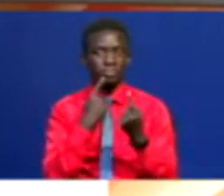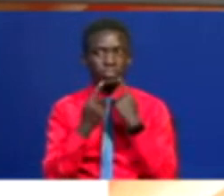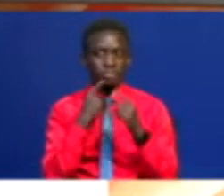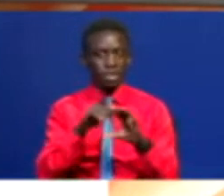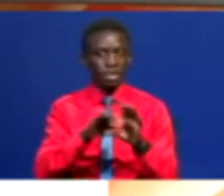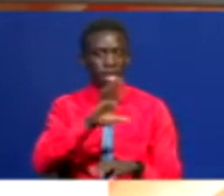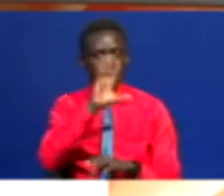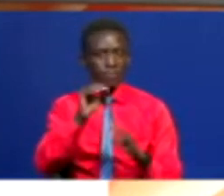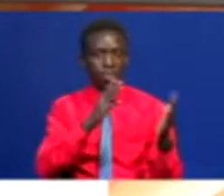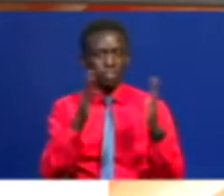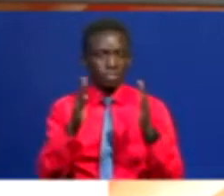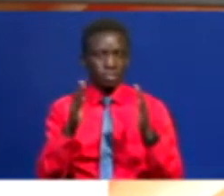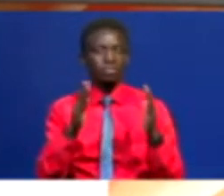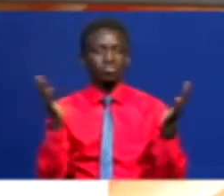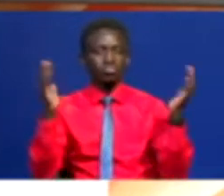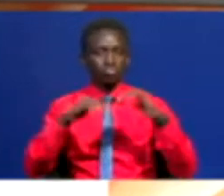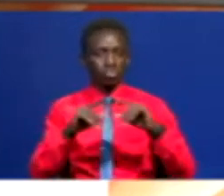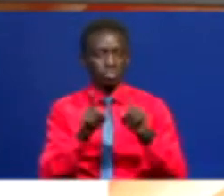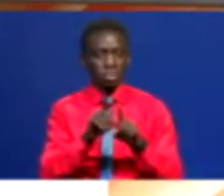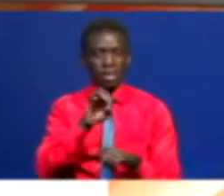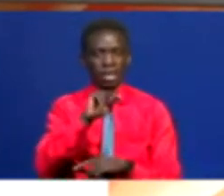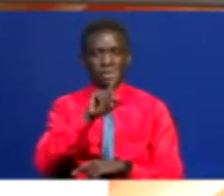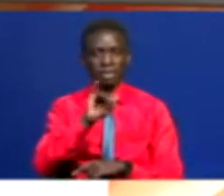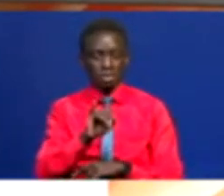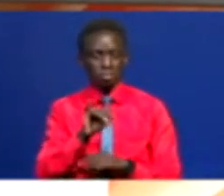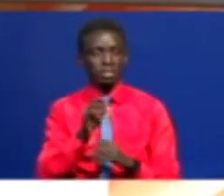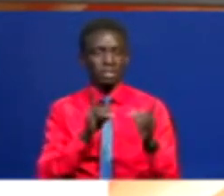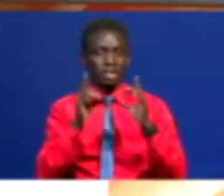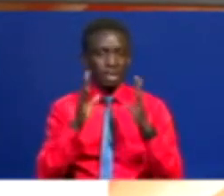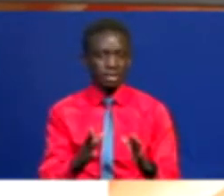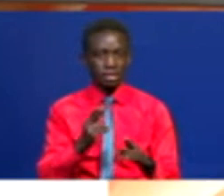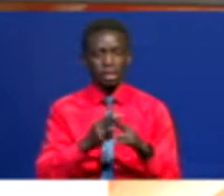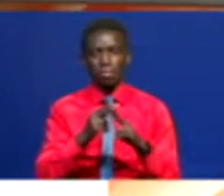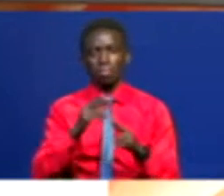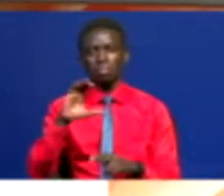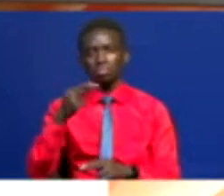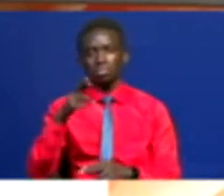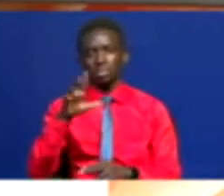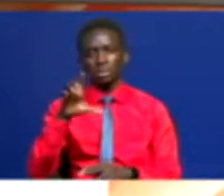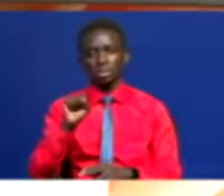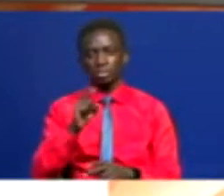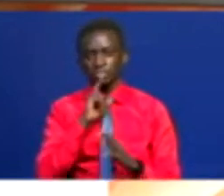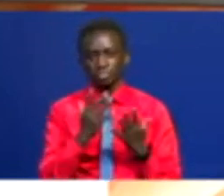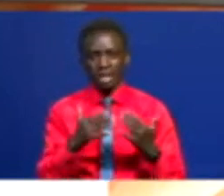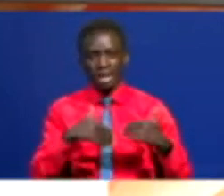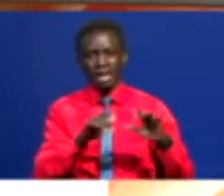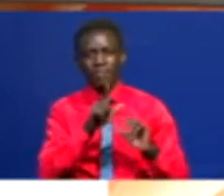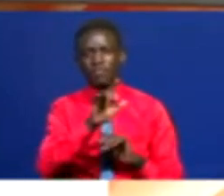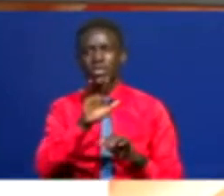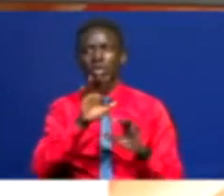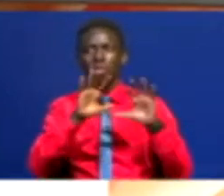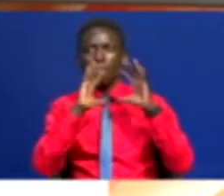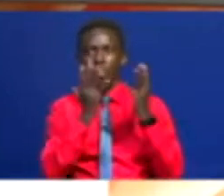Climate Summit, Enzi Ijayo Director Charles Wanguhu points out that Africa lags behind the globe when it comes to